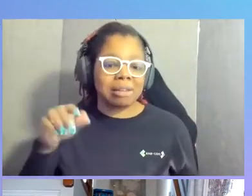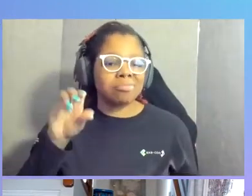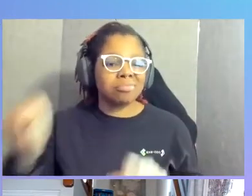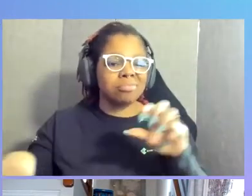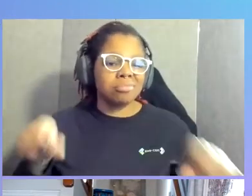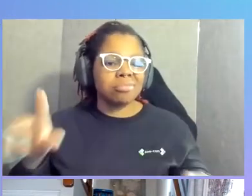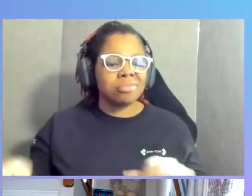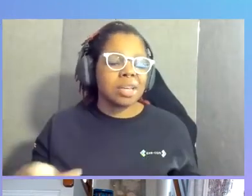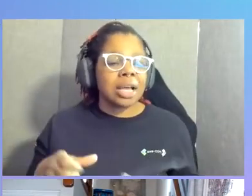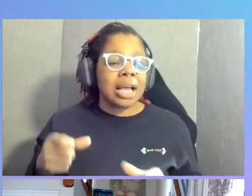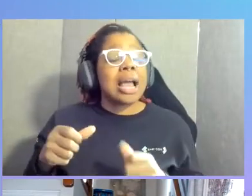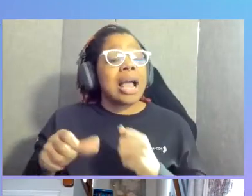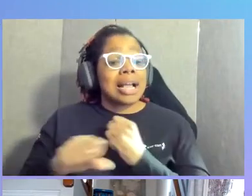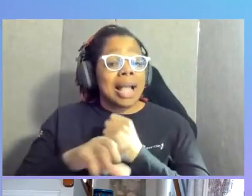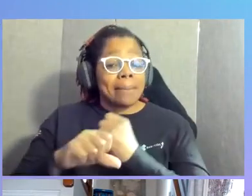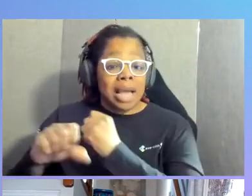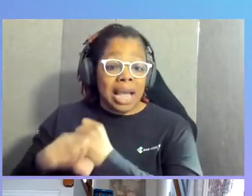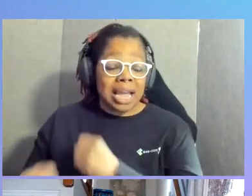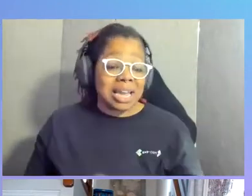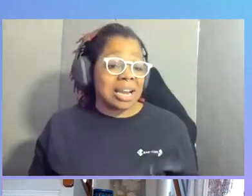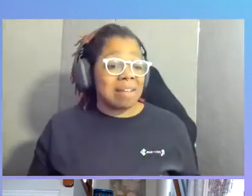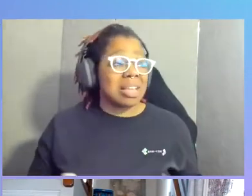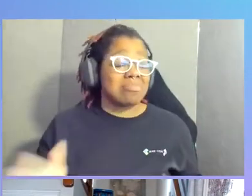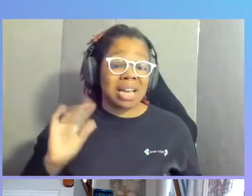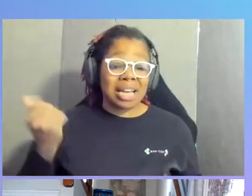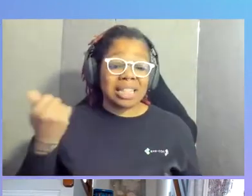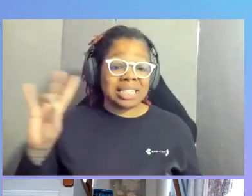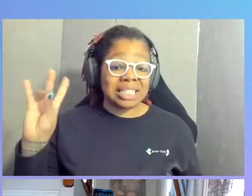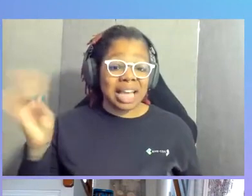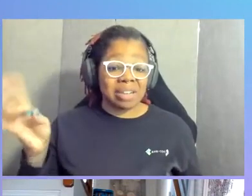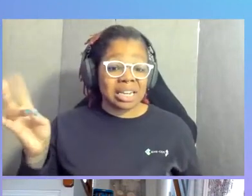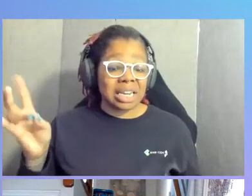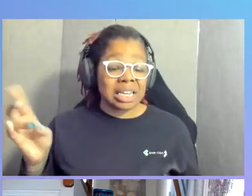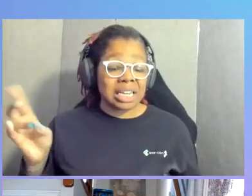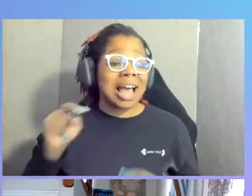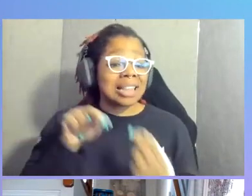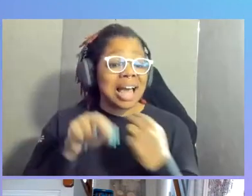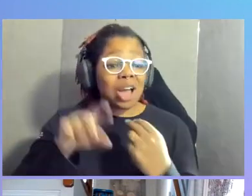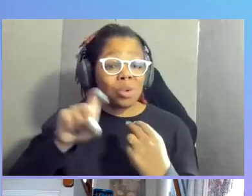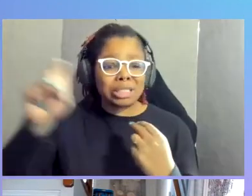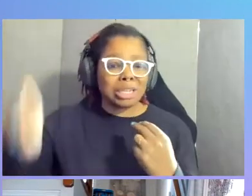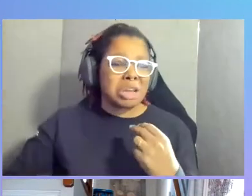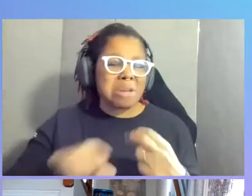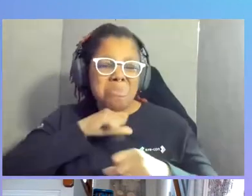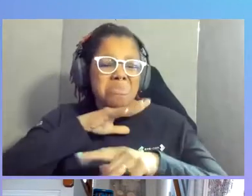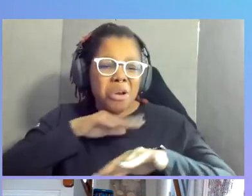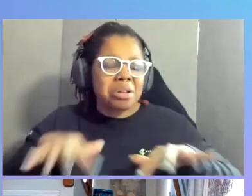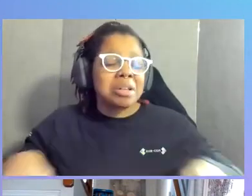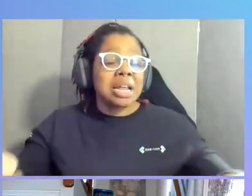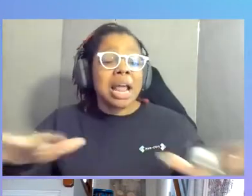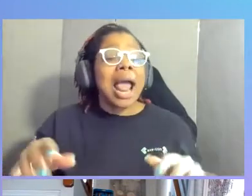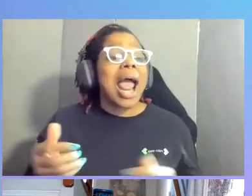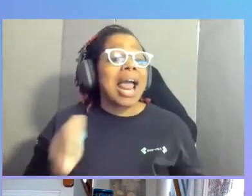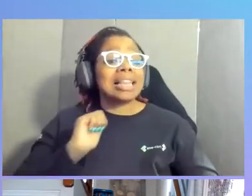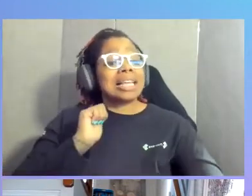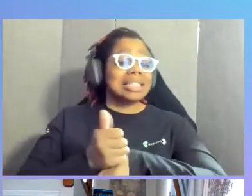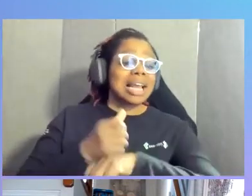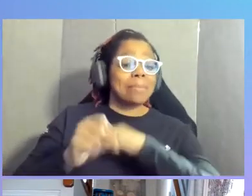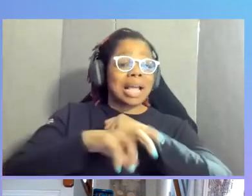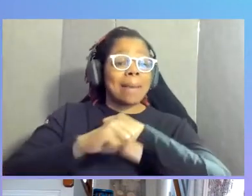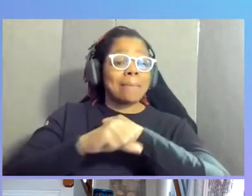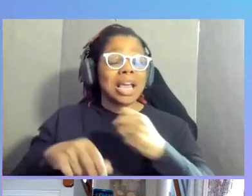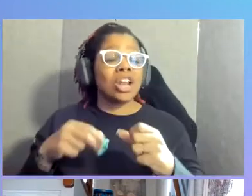Texas state highways were crap, and nothing was working. So they rolled out this campaign called Don't Mess with Texas, because